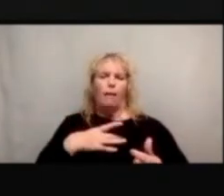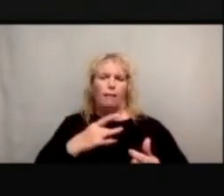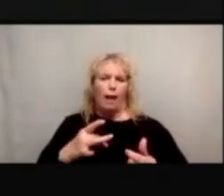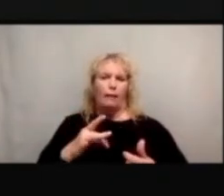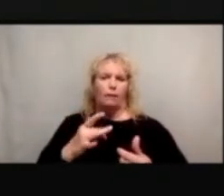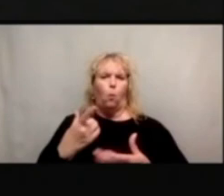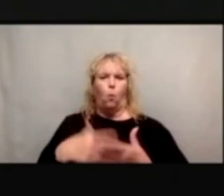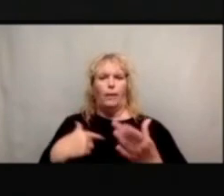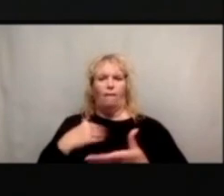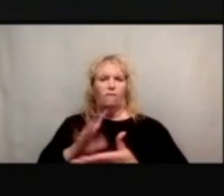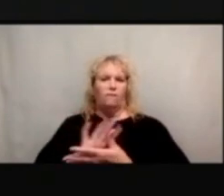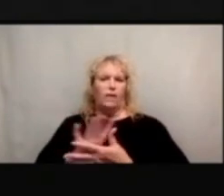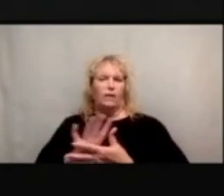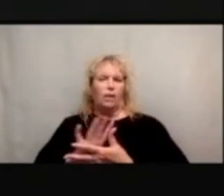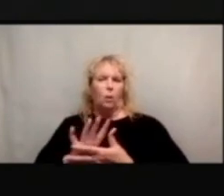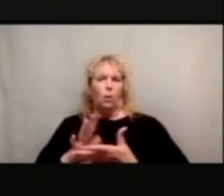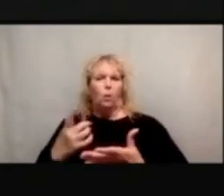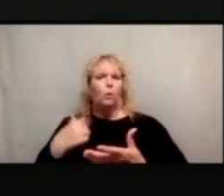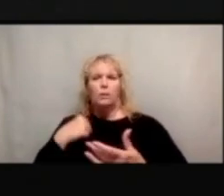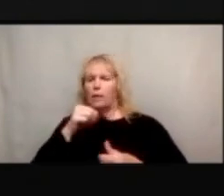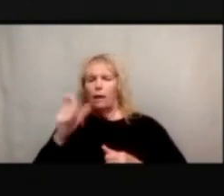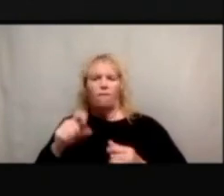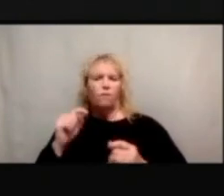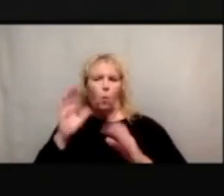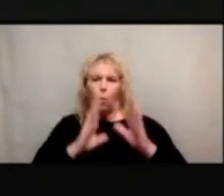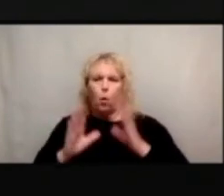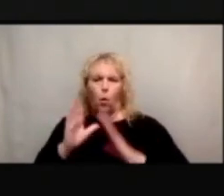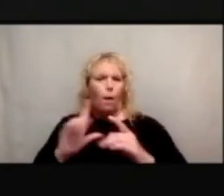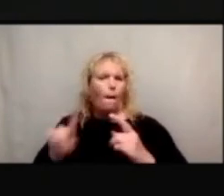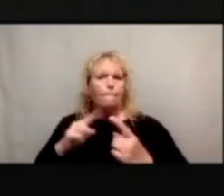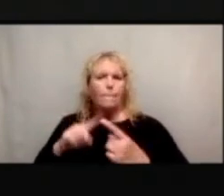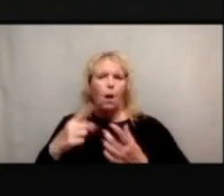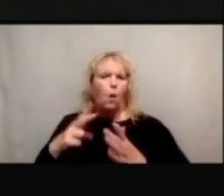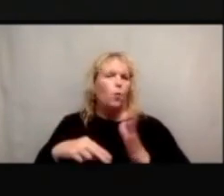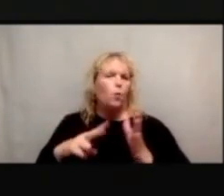based, so we didn't have to worry about reading literacy.